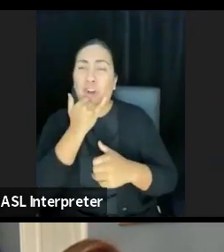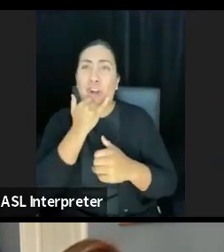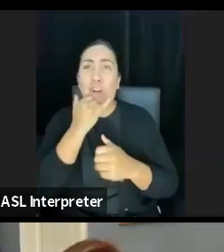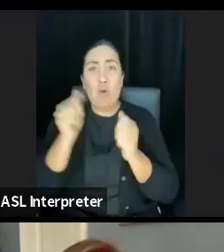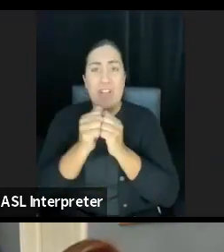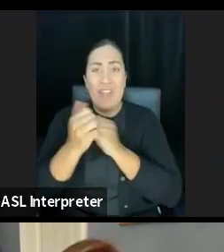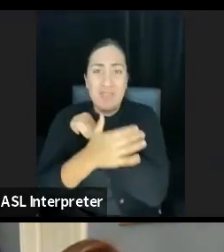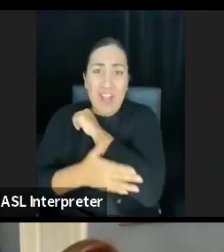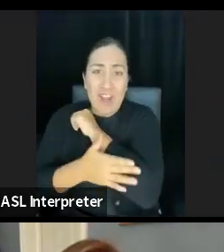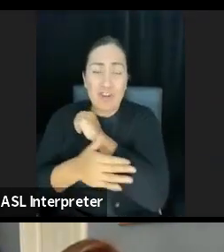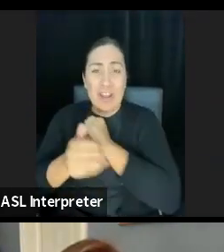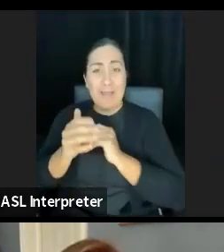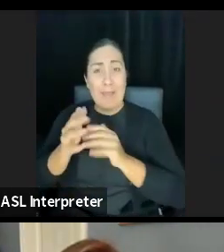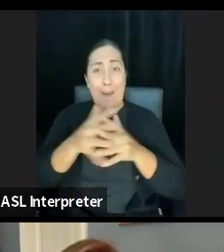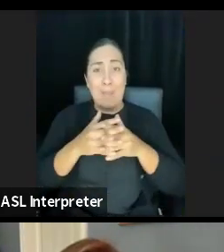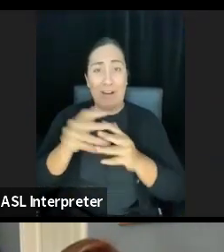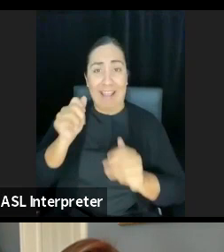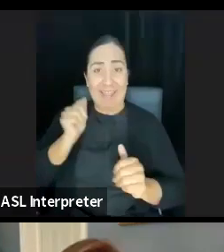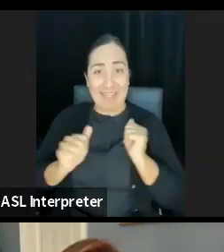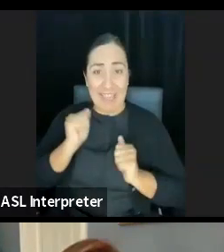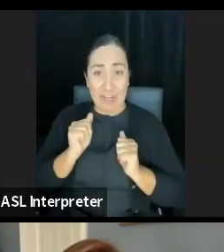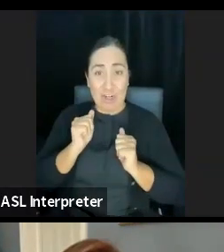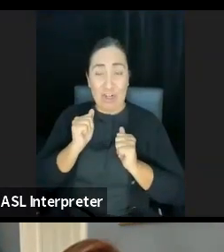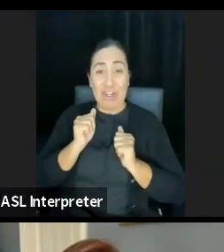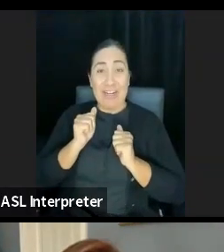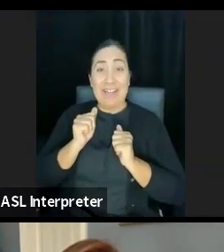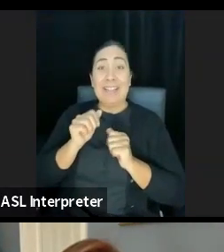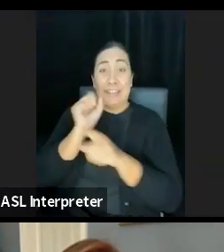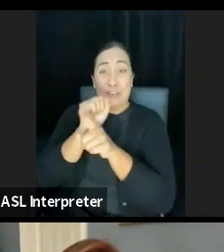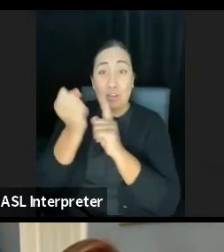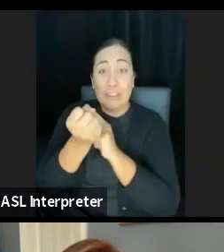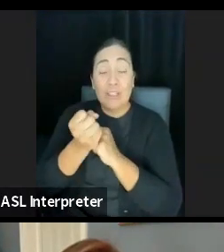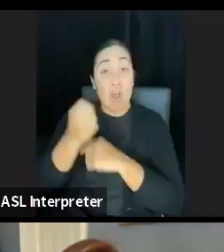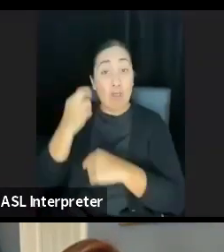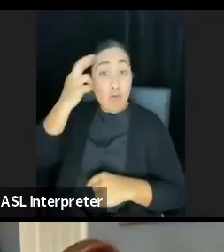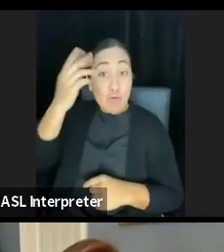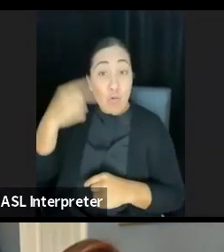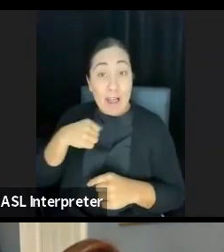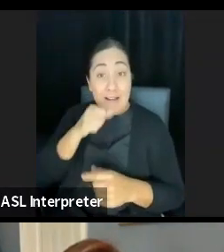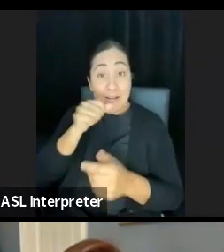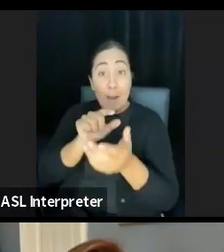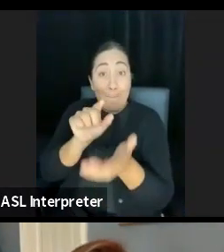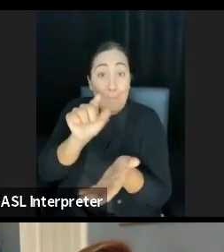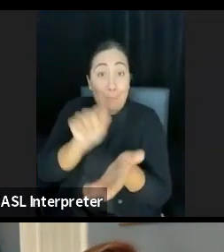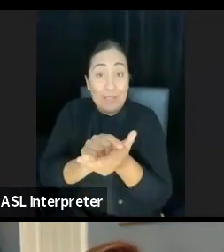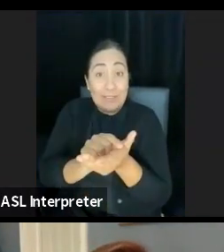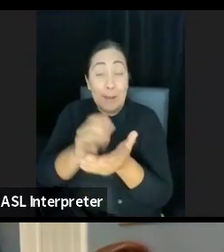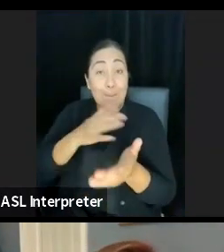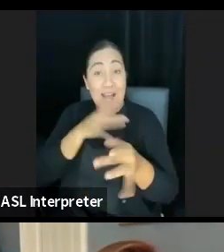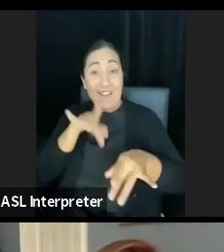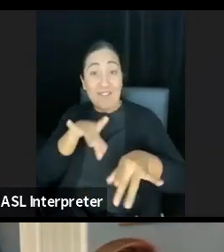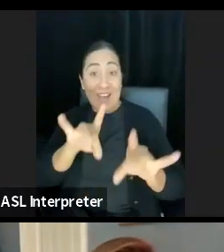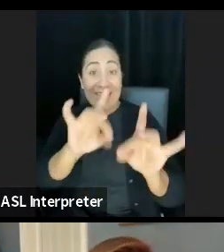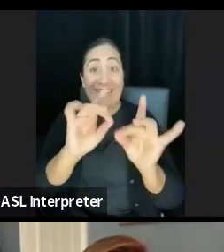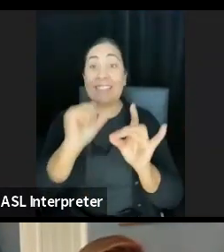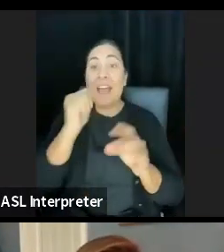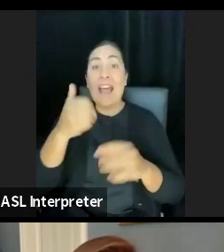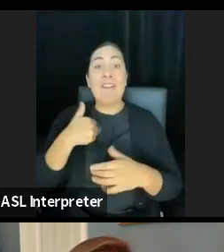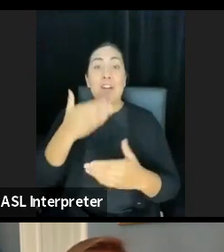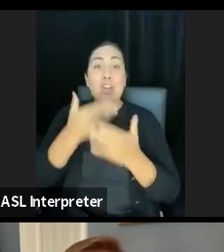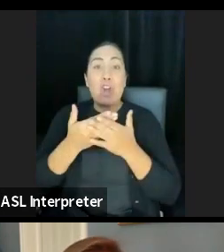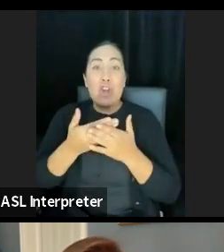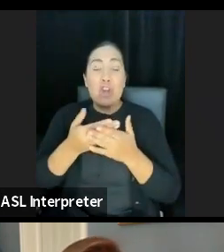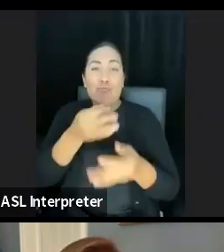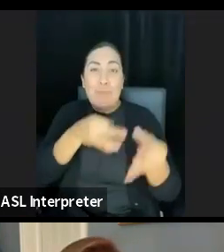my biggest reason for not publishing most of my findings was I didn't have a good replacement. I didn't have a good answer because most